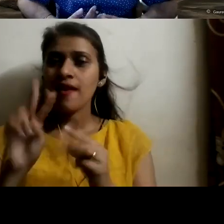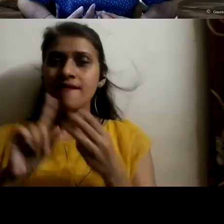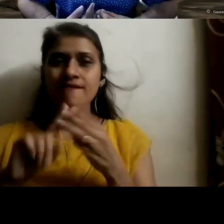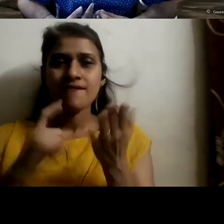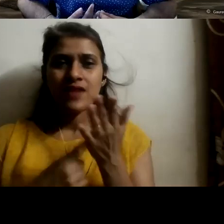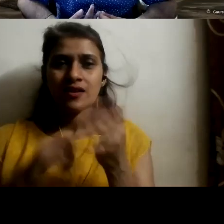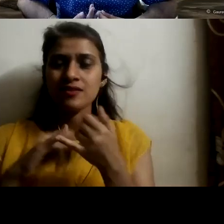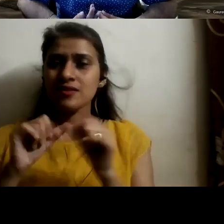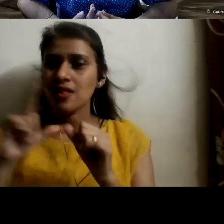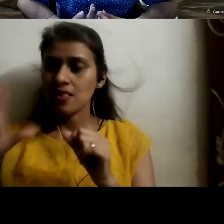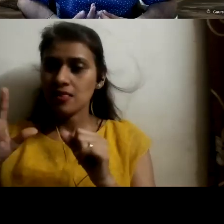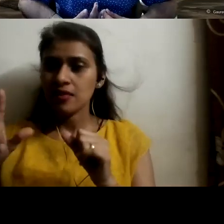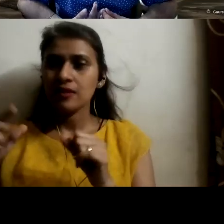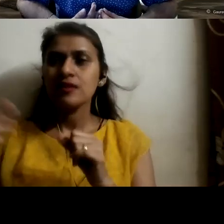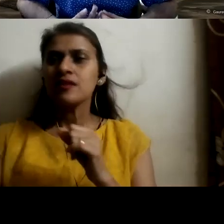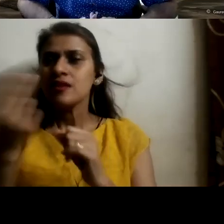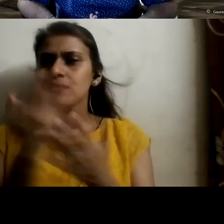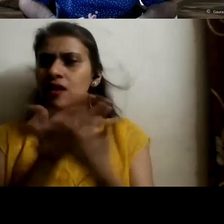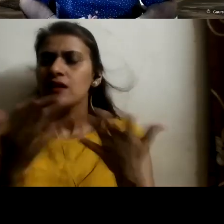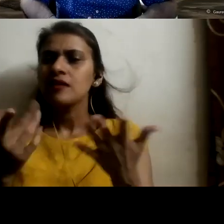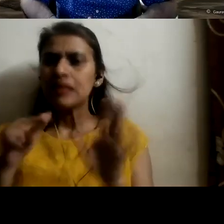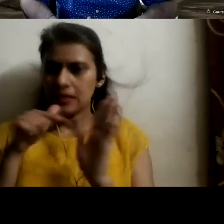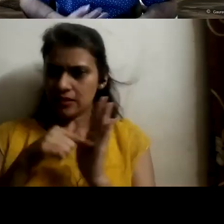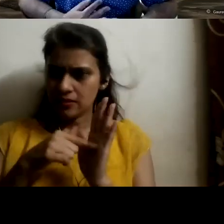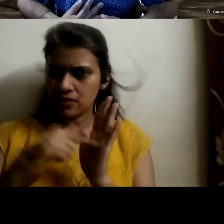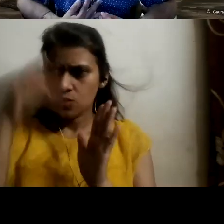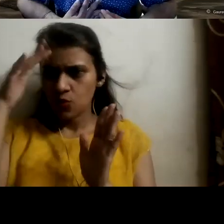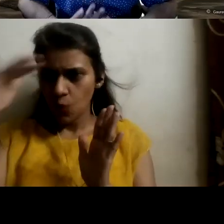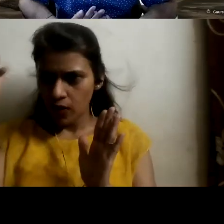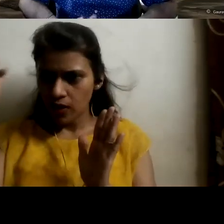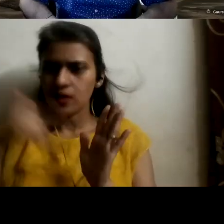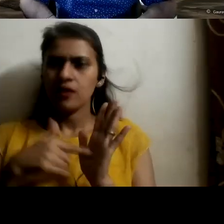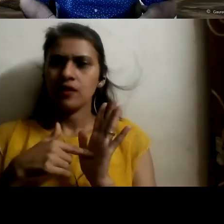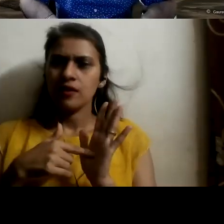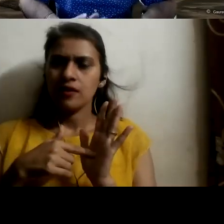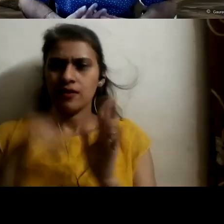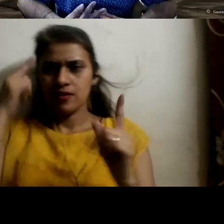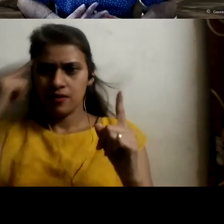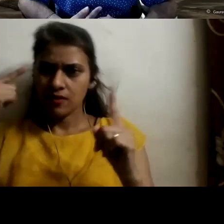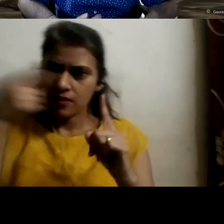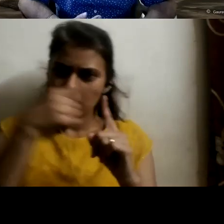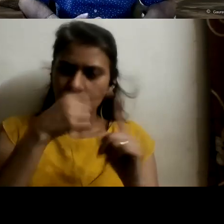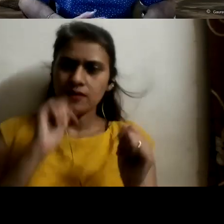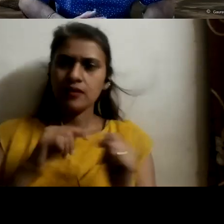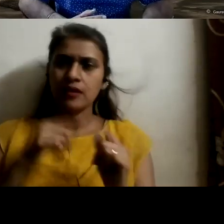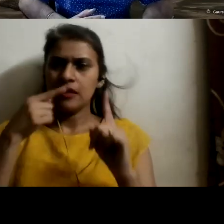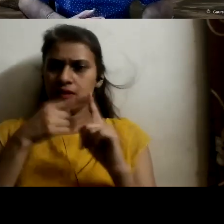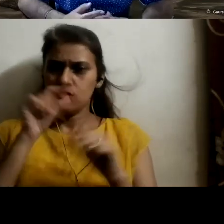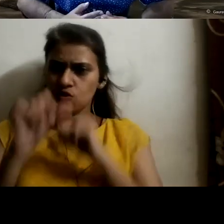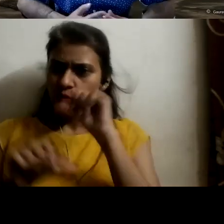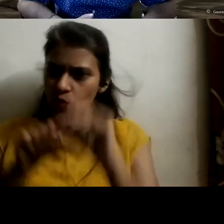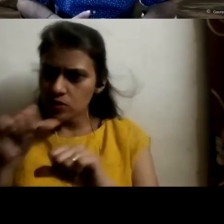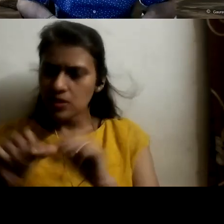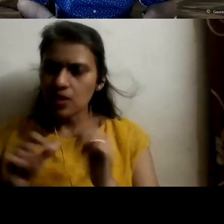friends, is a theory, is an approach, is a process, is